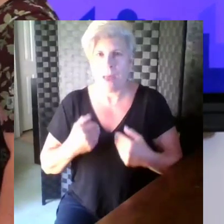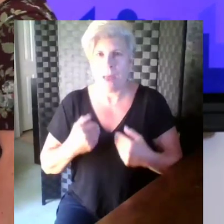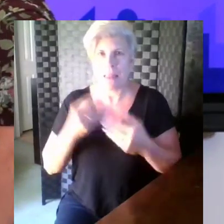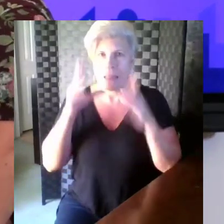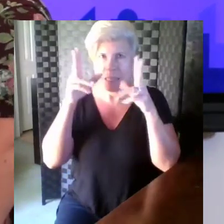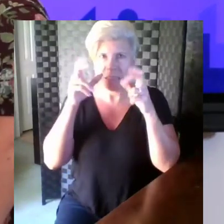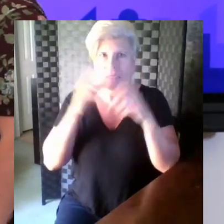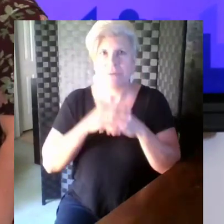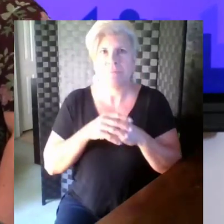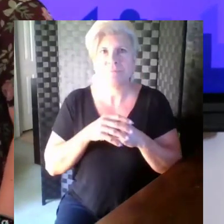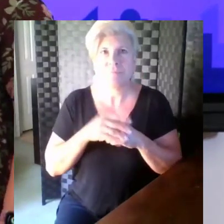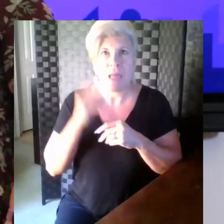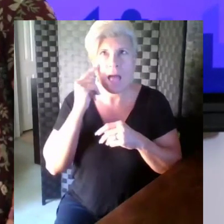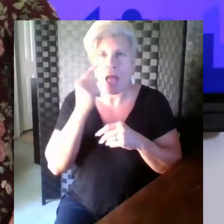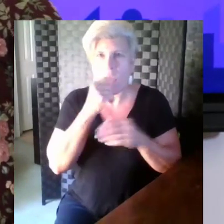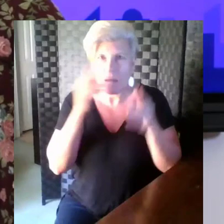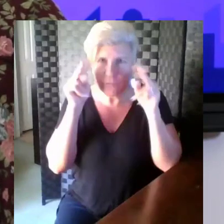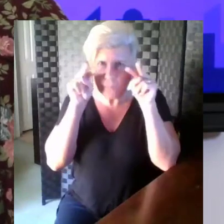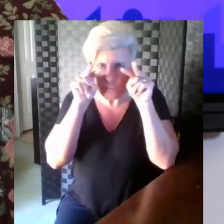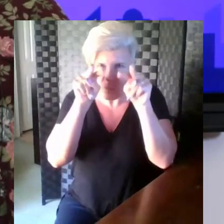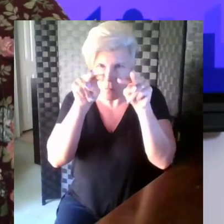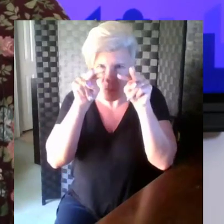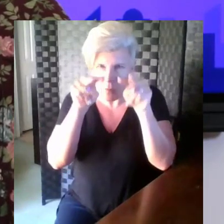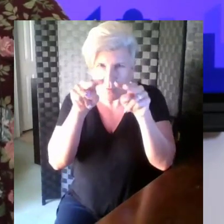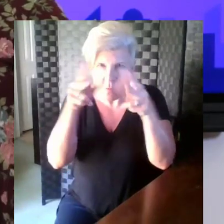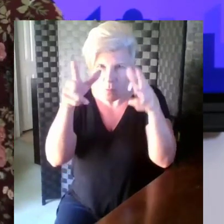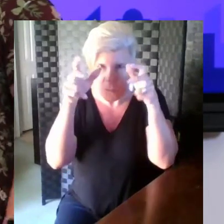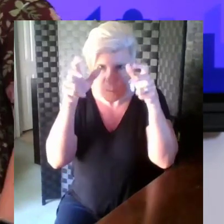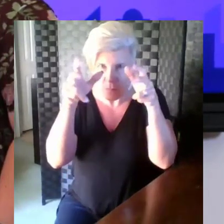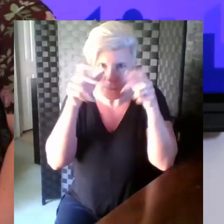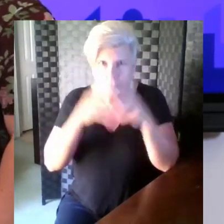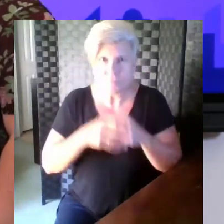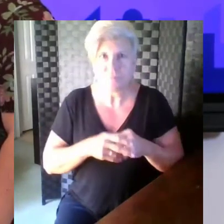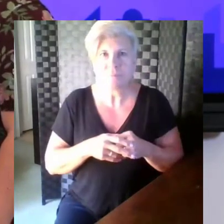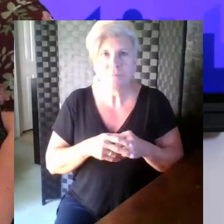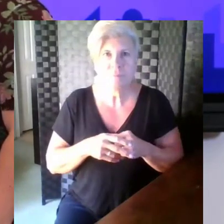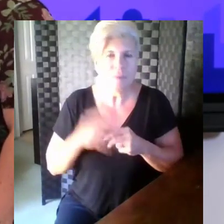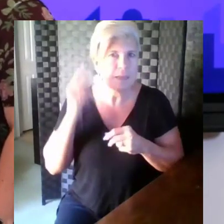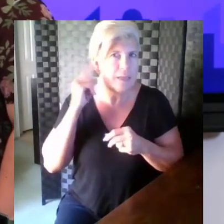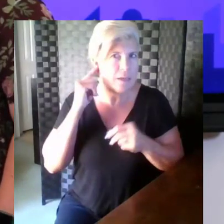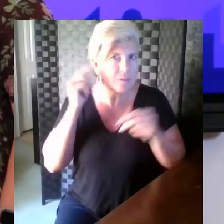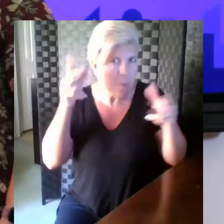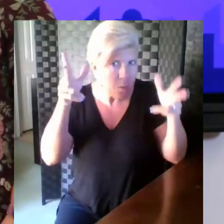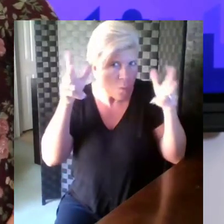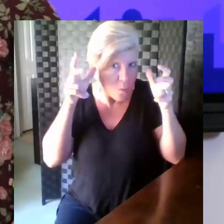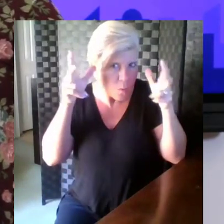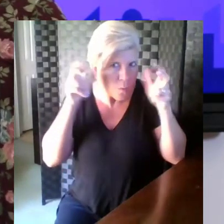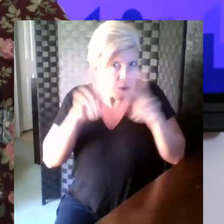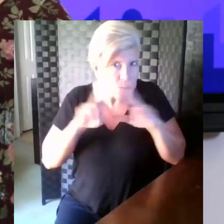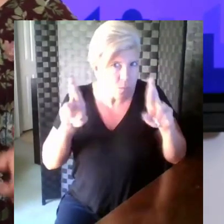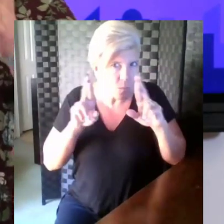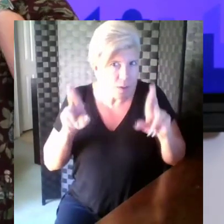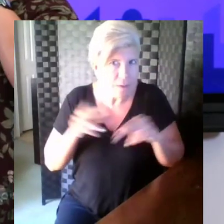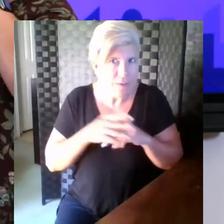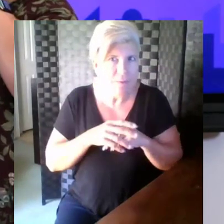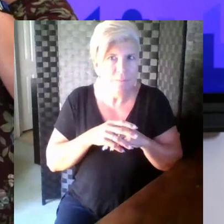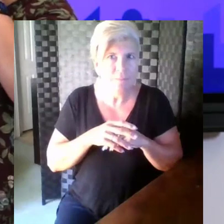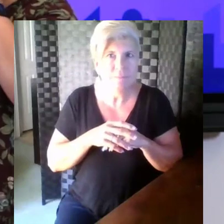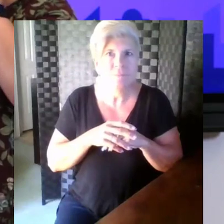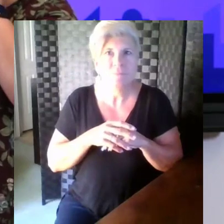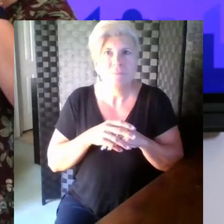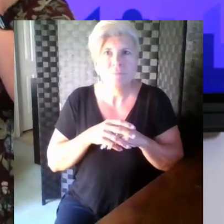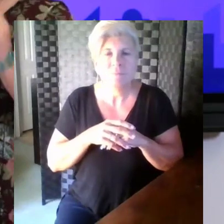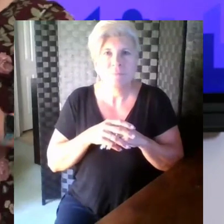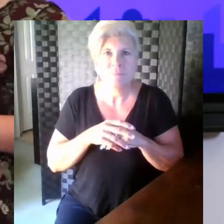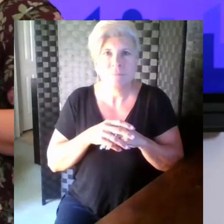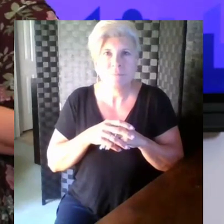listening. Your eyes are ready to listen when you're looking at the speaker. Your ears are ready to listen whenever they